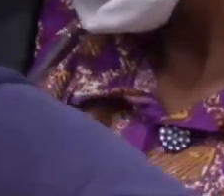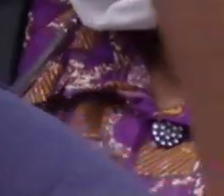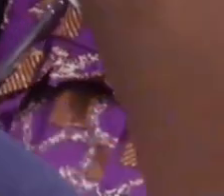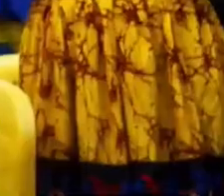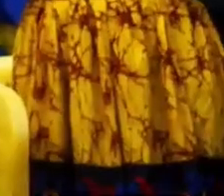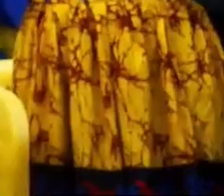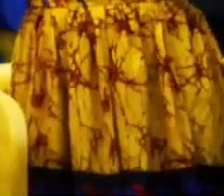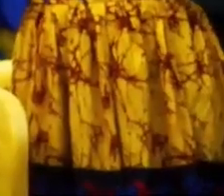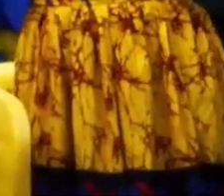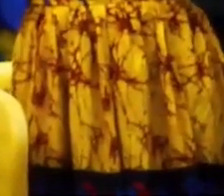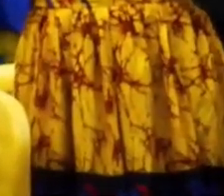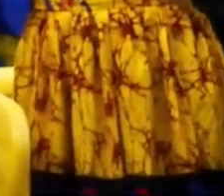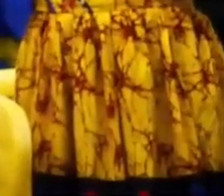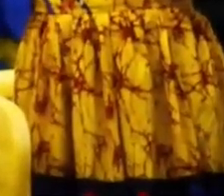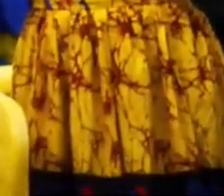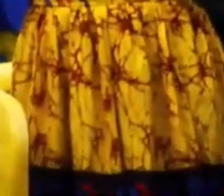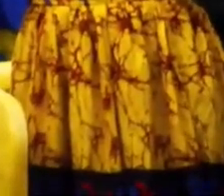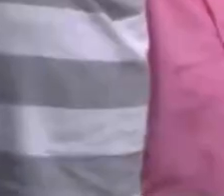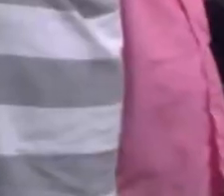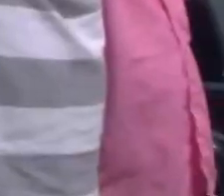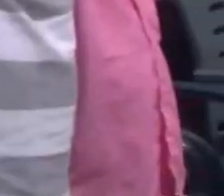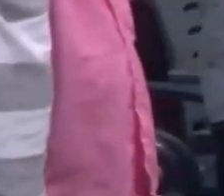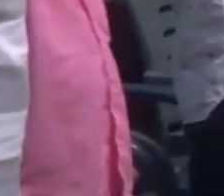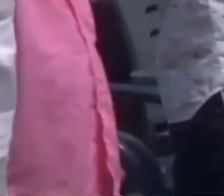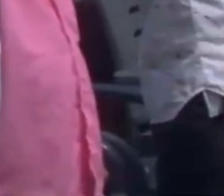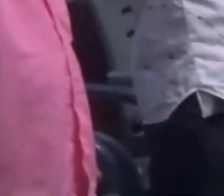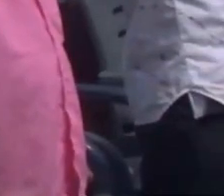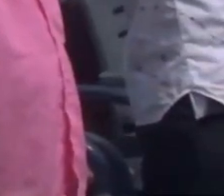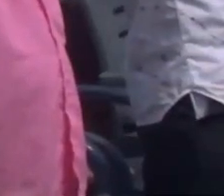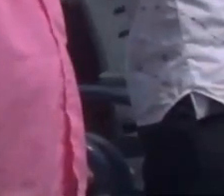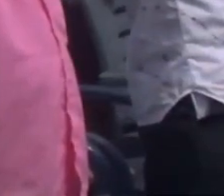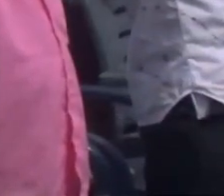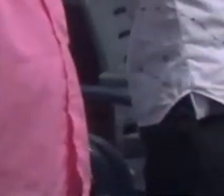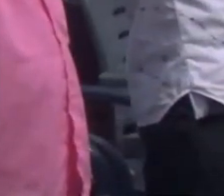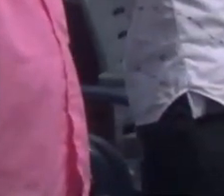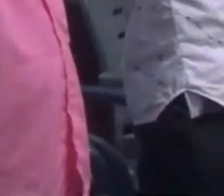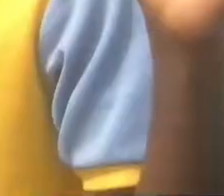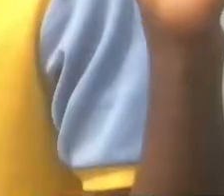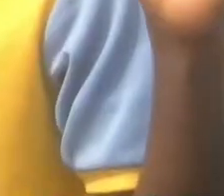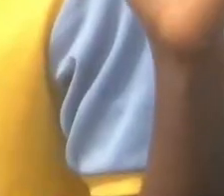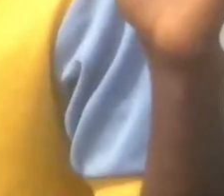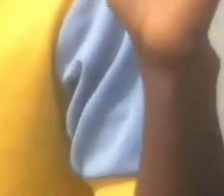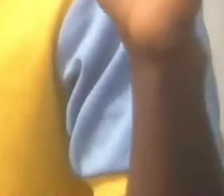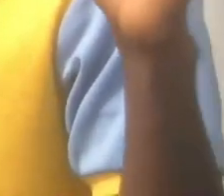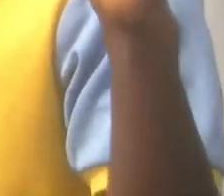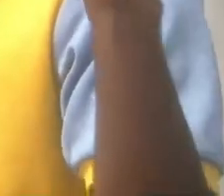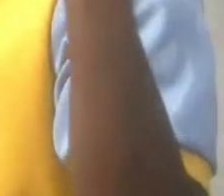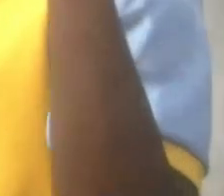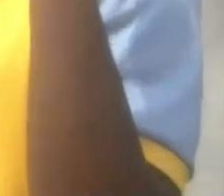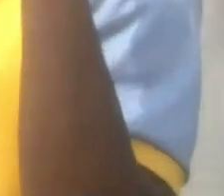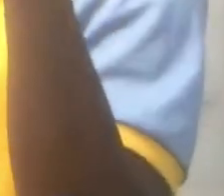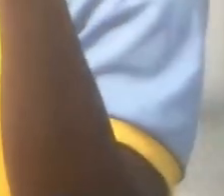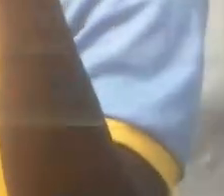have answered. In Jesus' name, I pray.